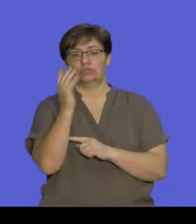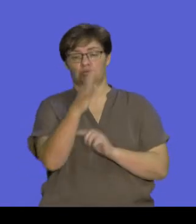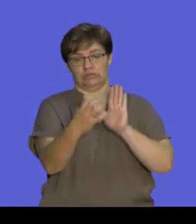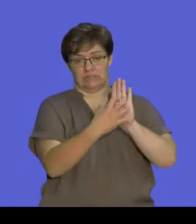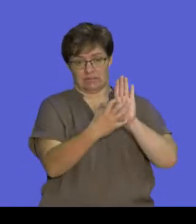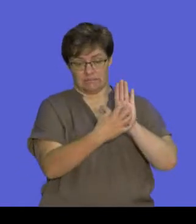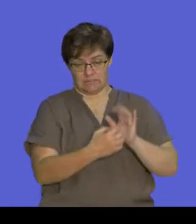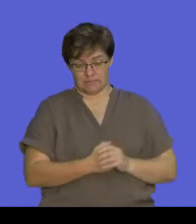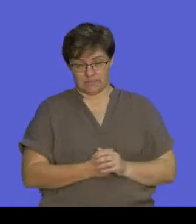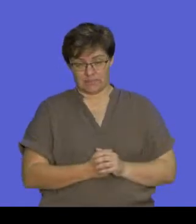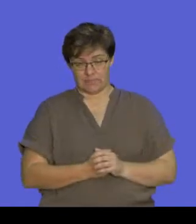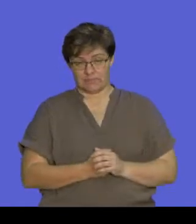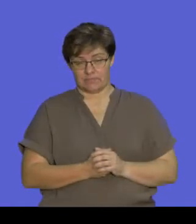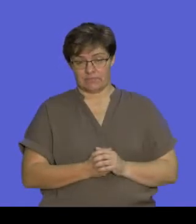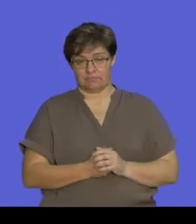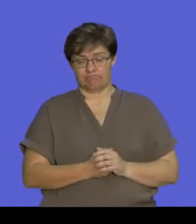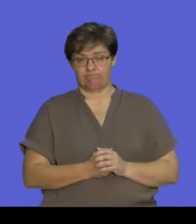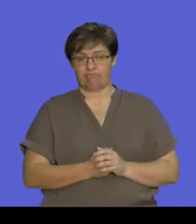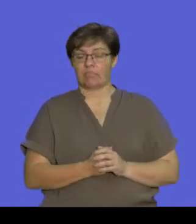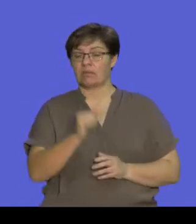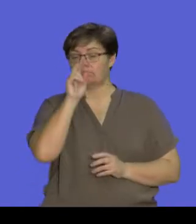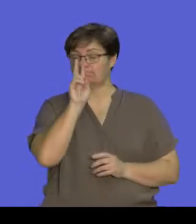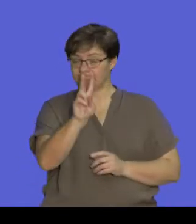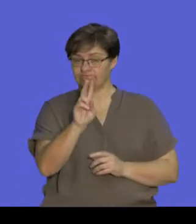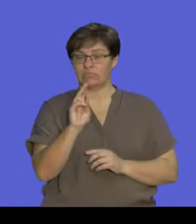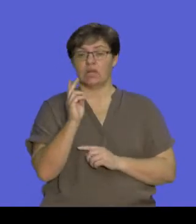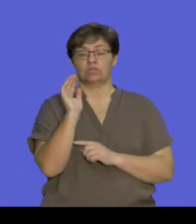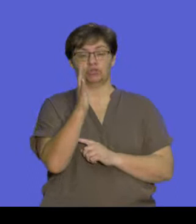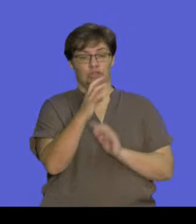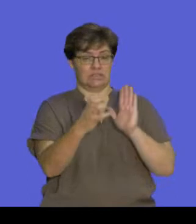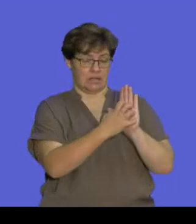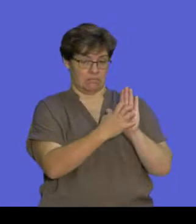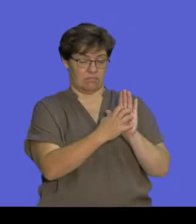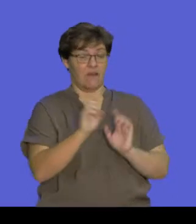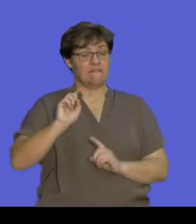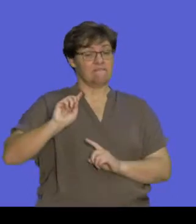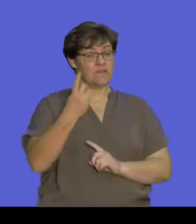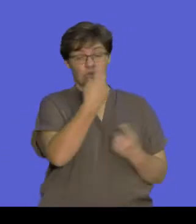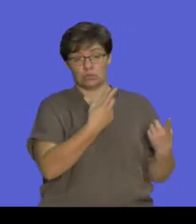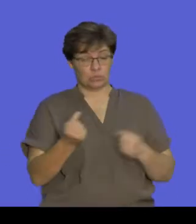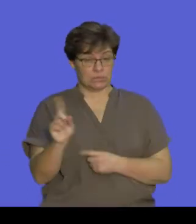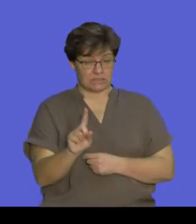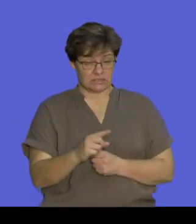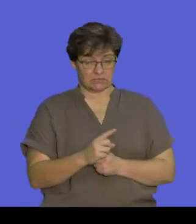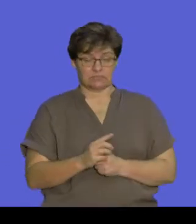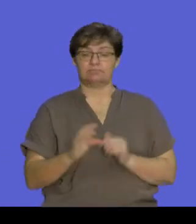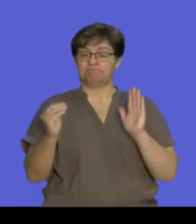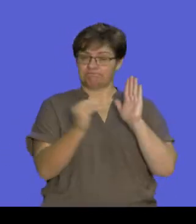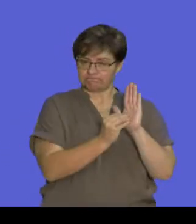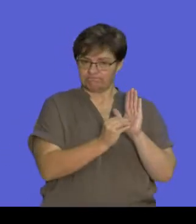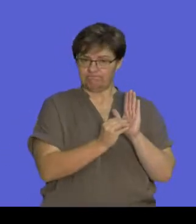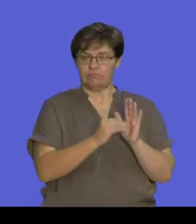diagram. So let's go and have a look at the tree diagram. And the first thing I'm going to do is I'm going to plot all